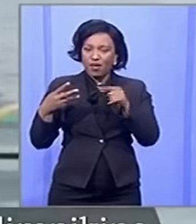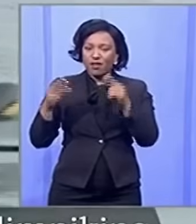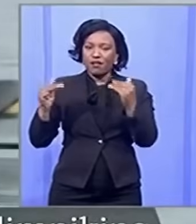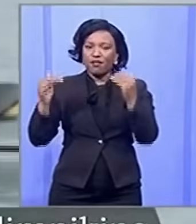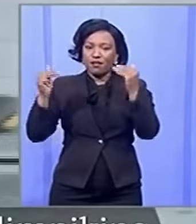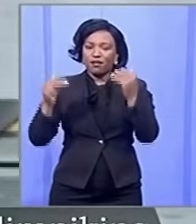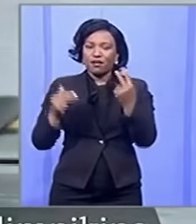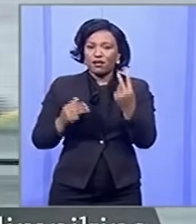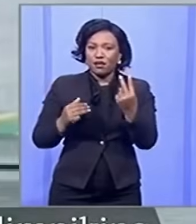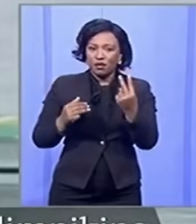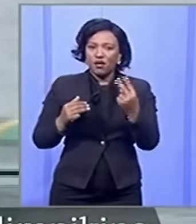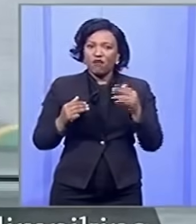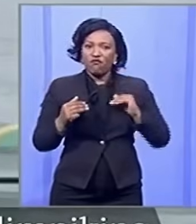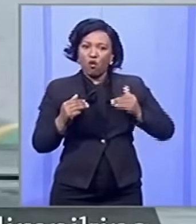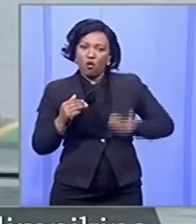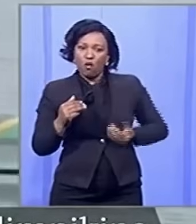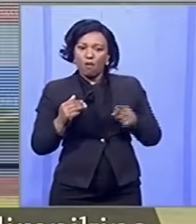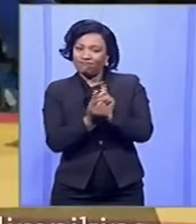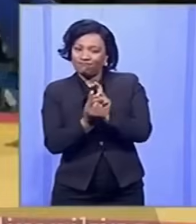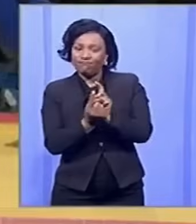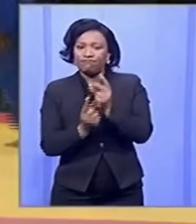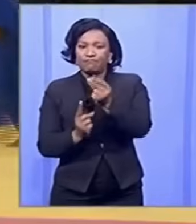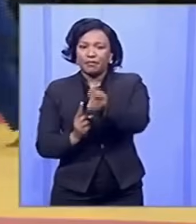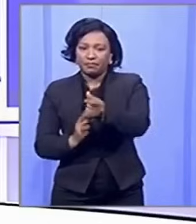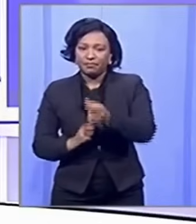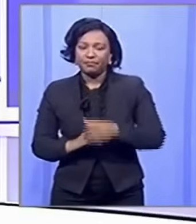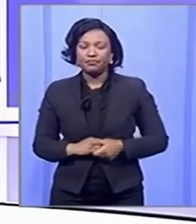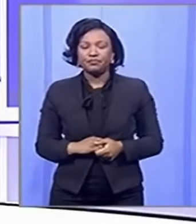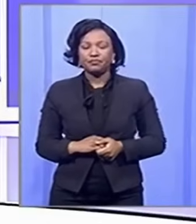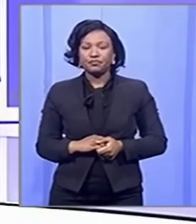la basadi la boima ba dikilograma.